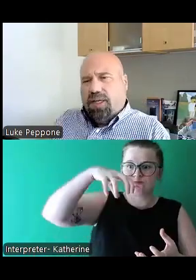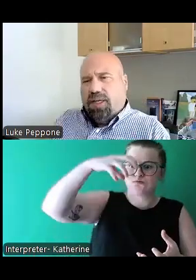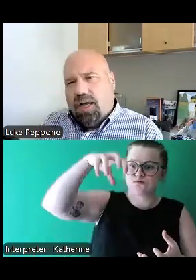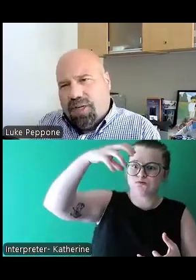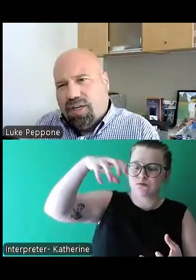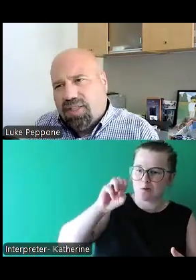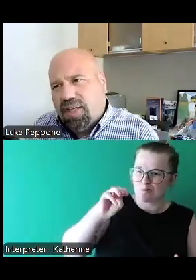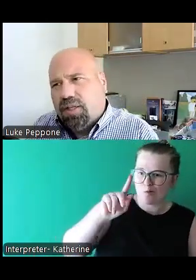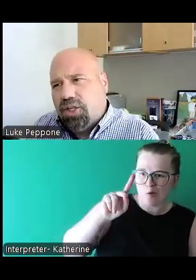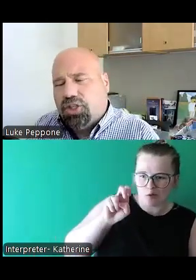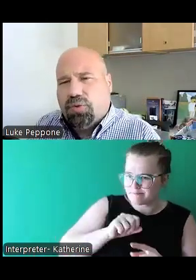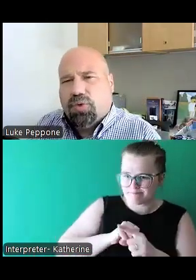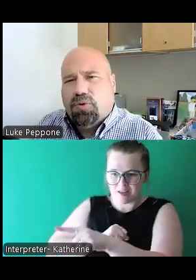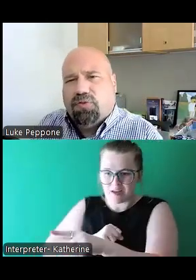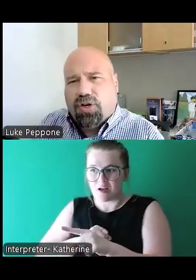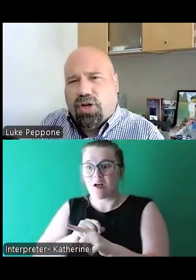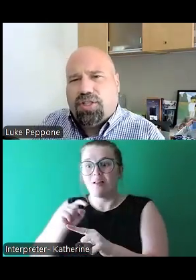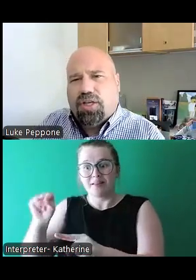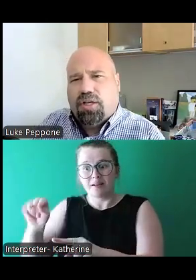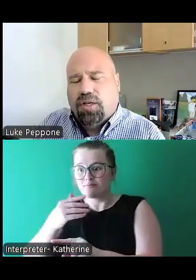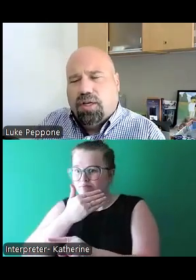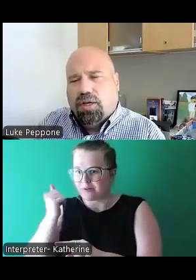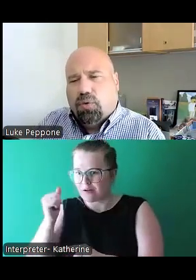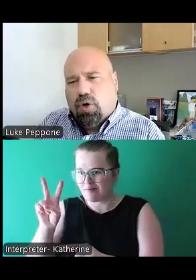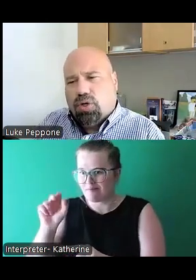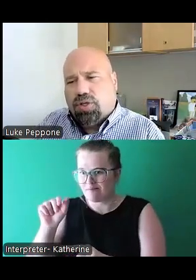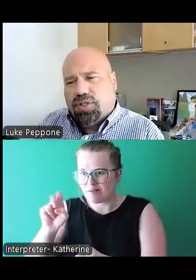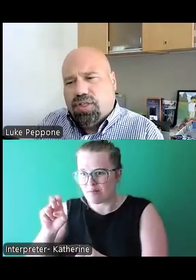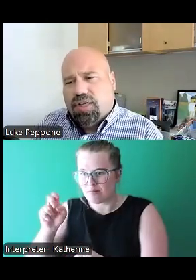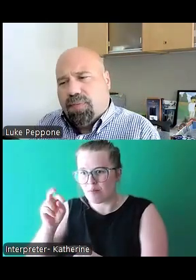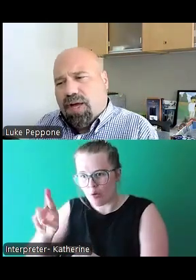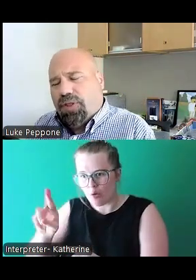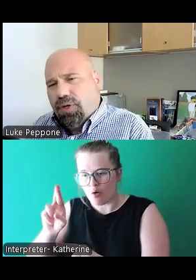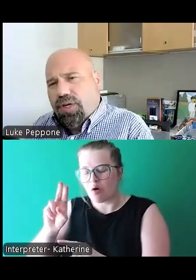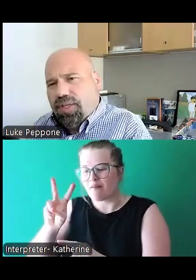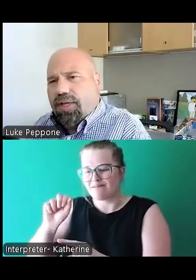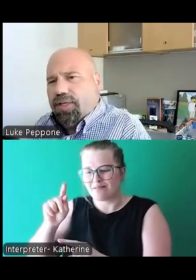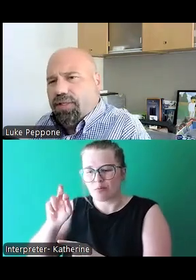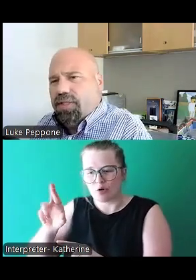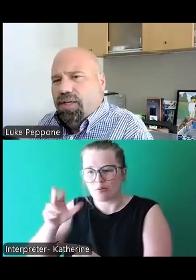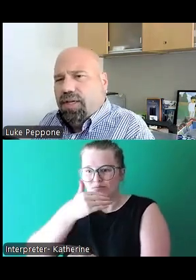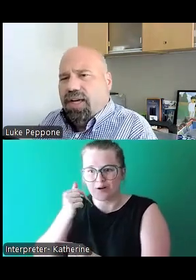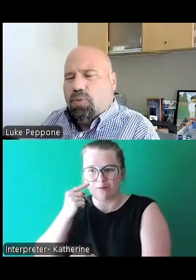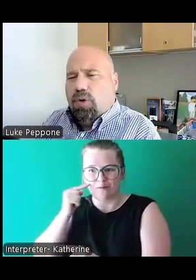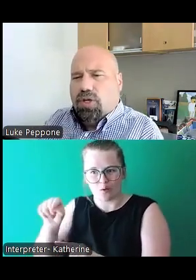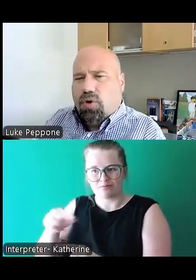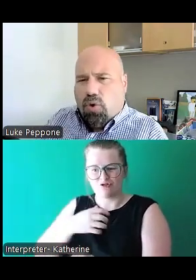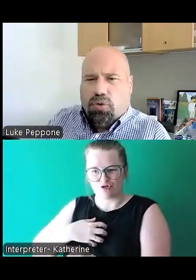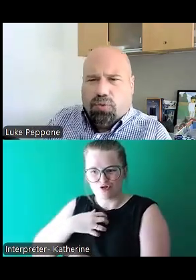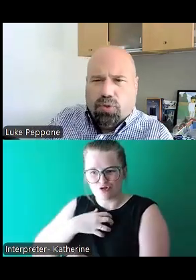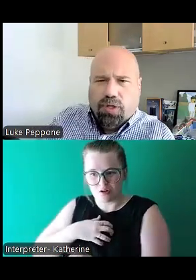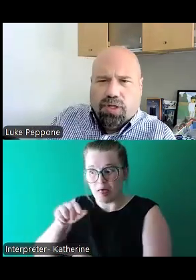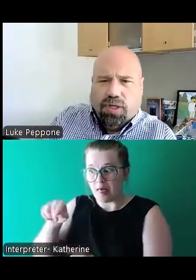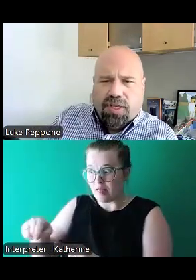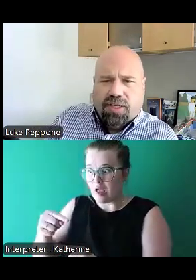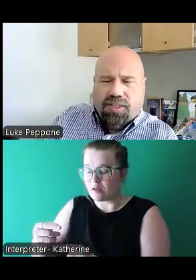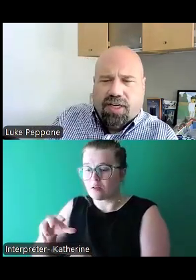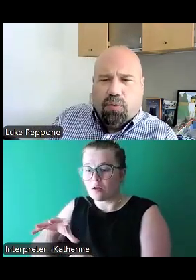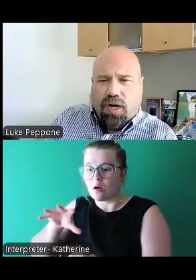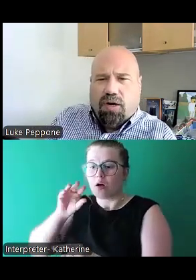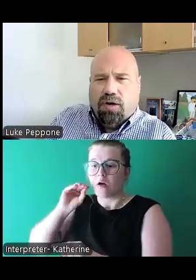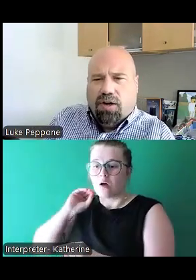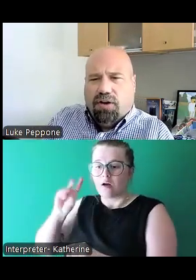Why? Because inhalation route for nausea works in about 30 seconds, as where the oral route